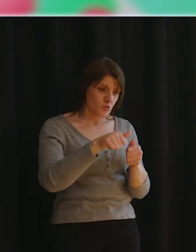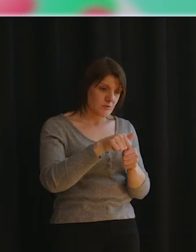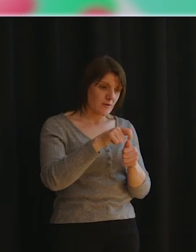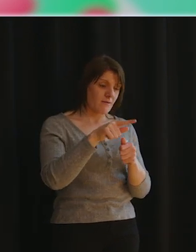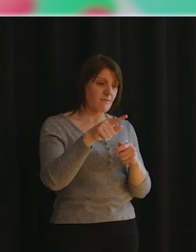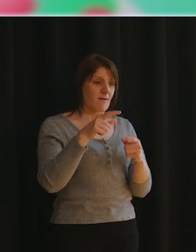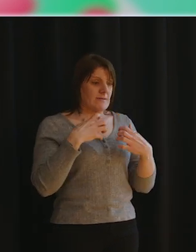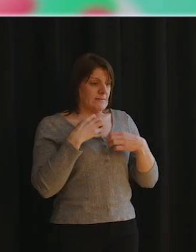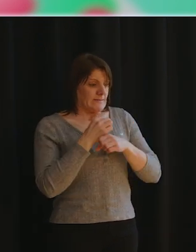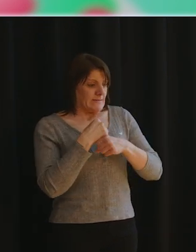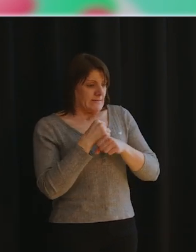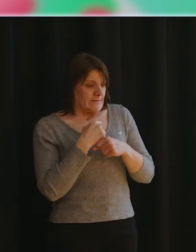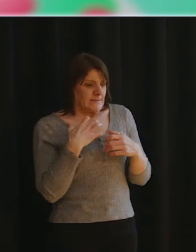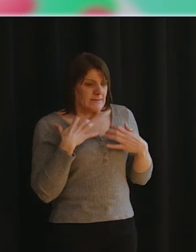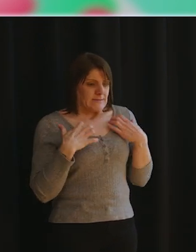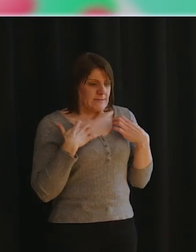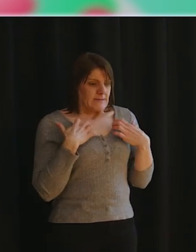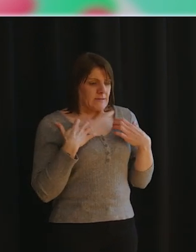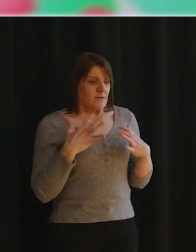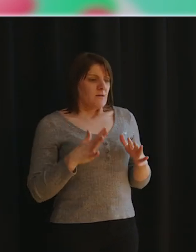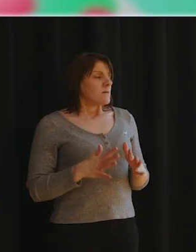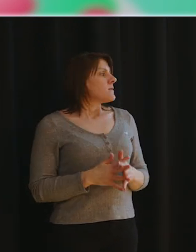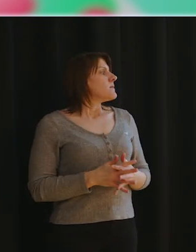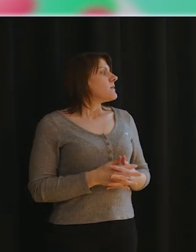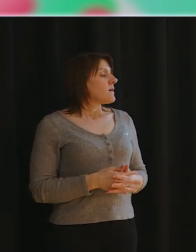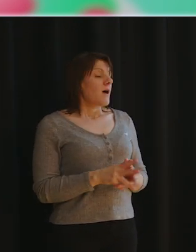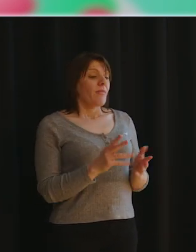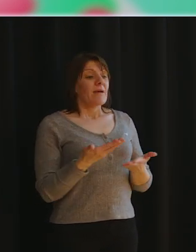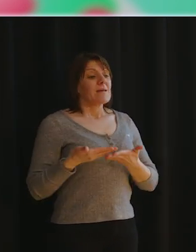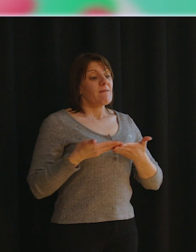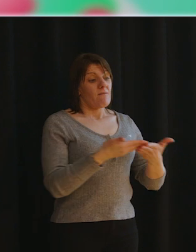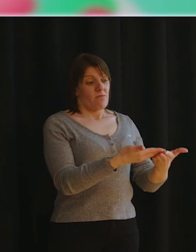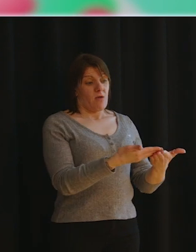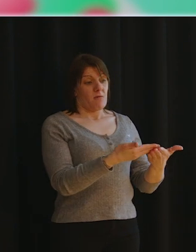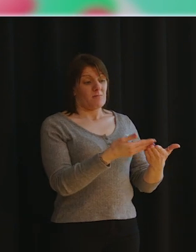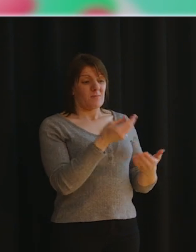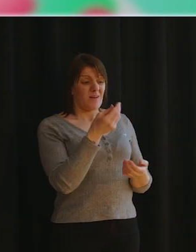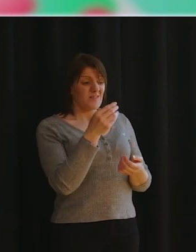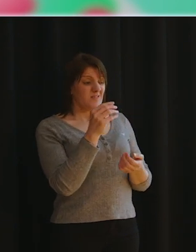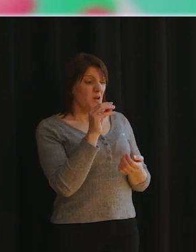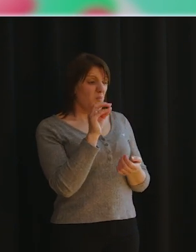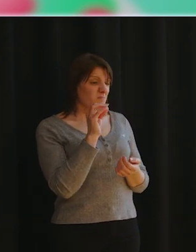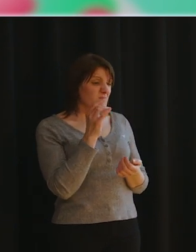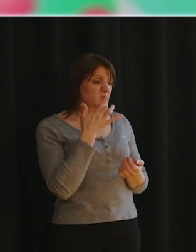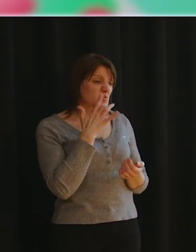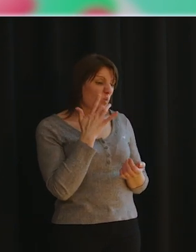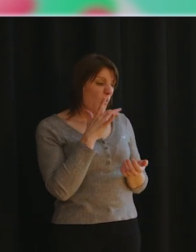providing some form of control for something that they feel very, very passionately about.